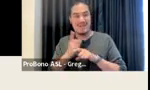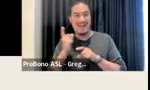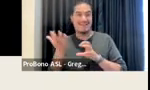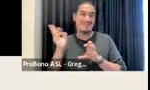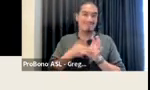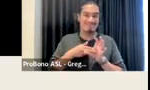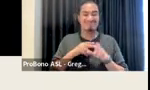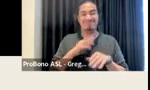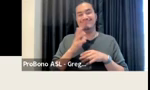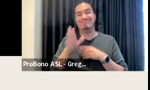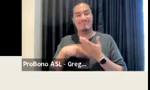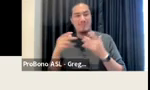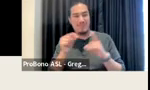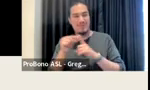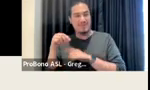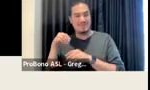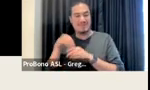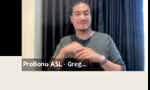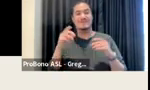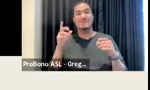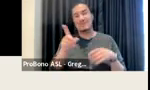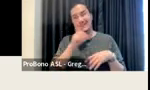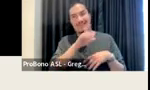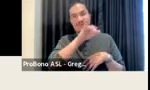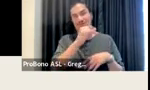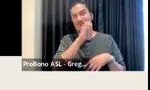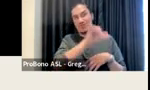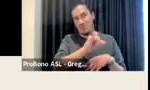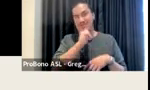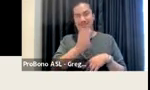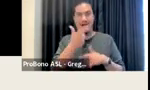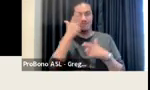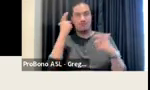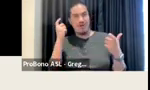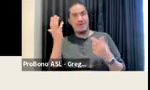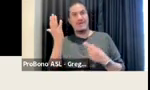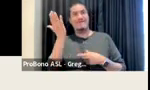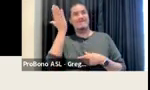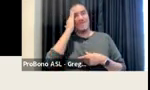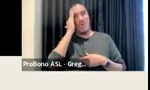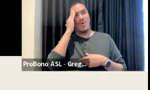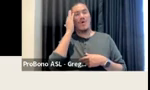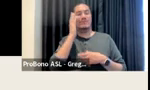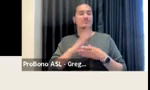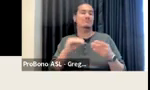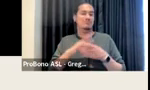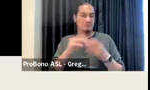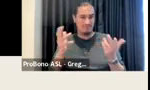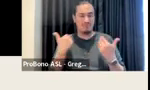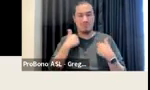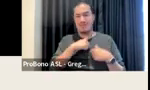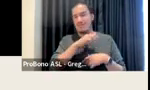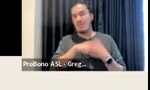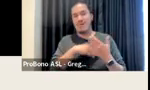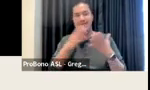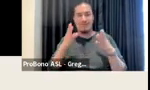to get all the words in there. So it's really joy, not trauma-informed storytelling. We all have, being a person of color in the